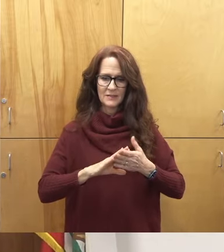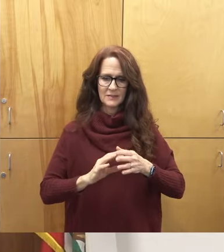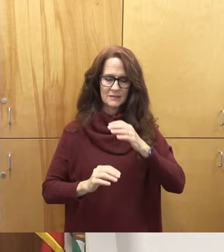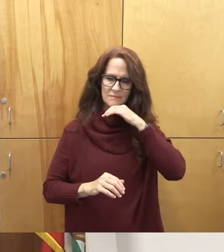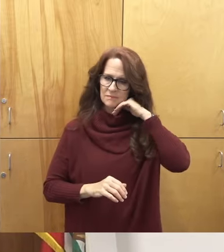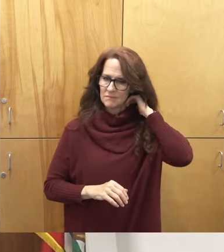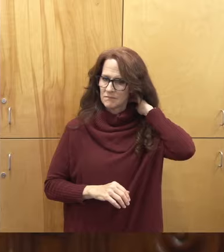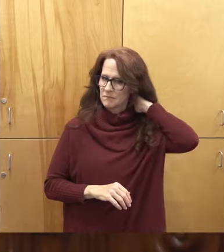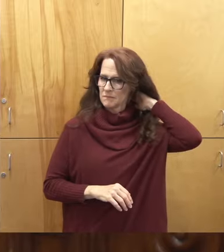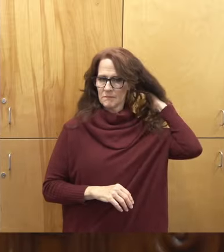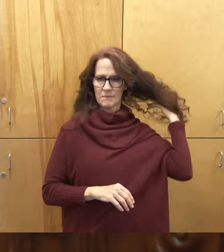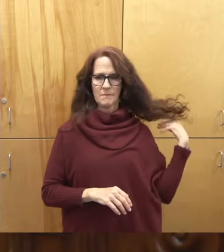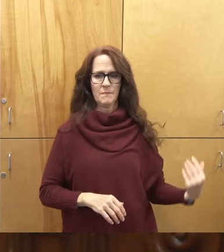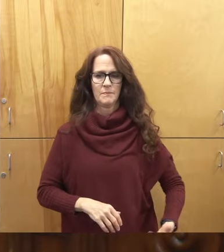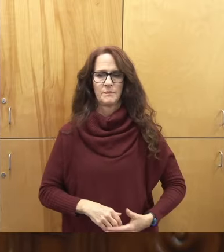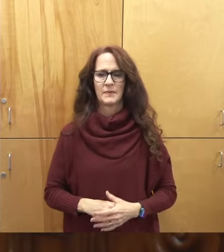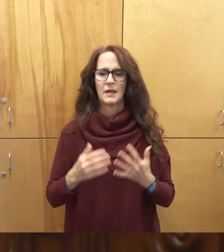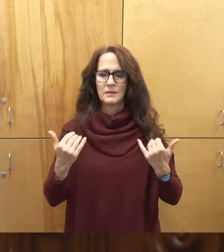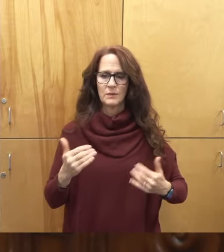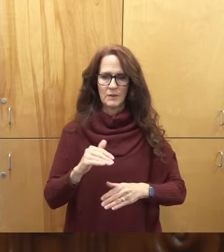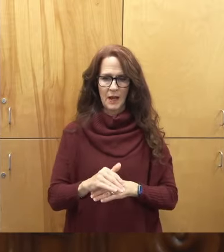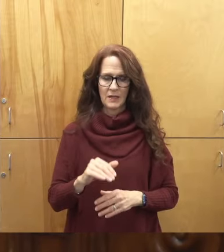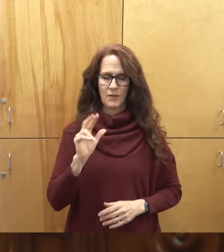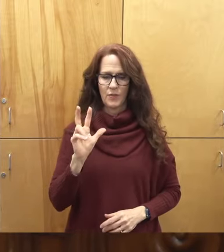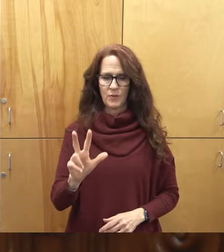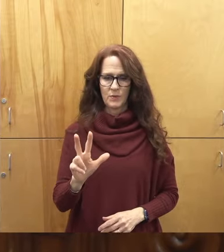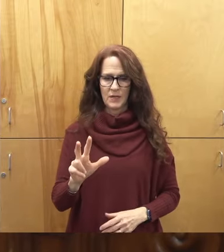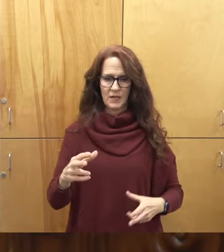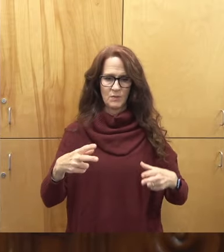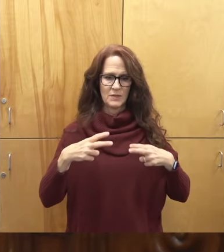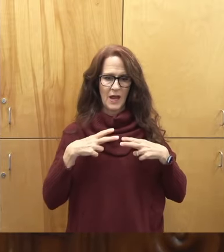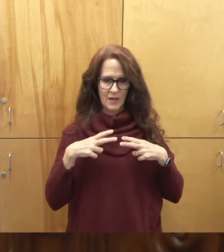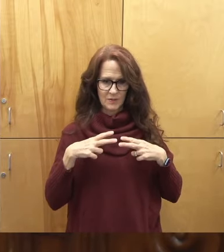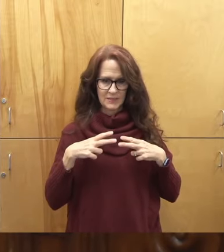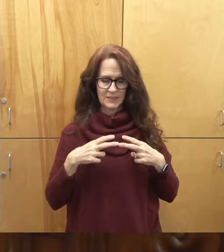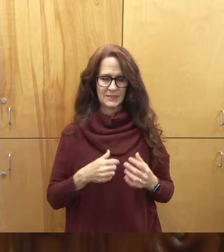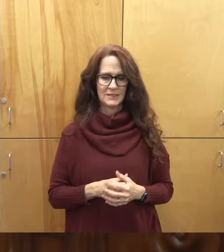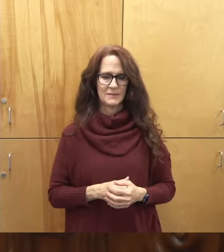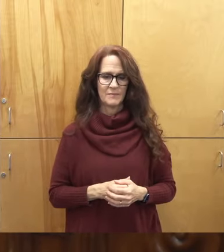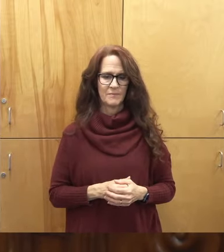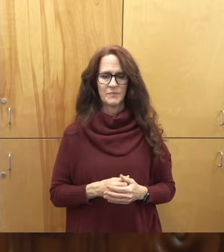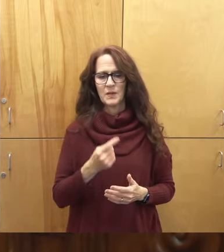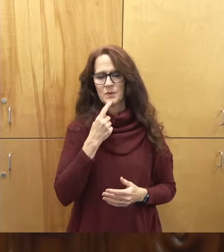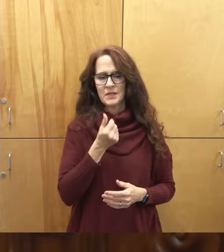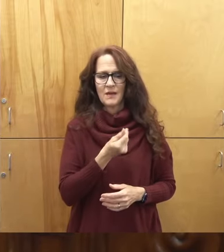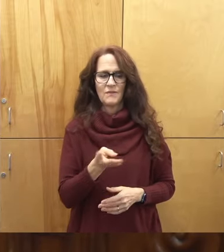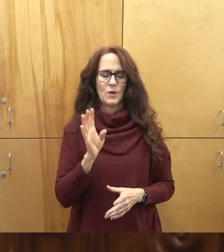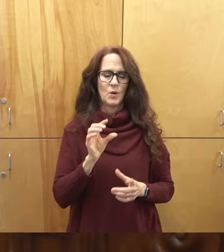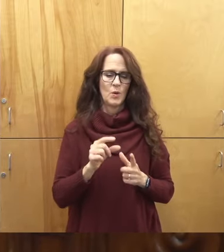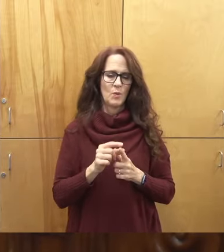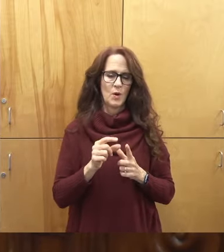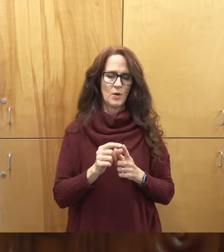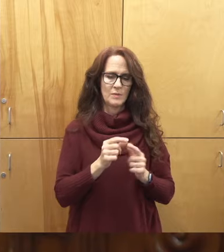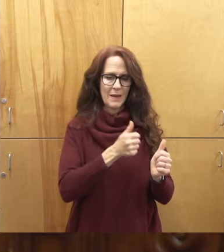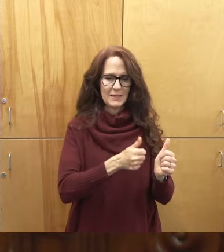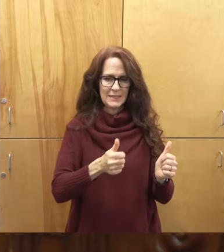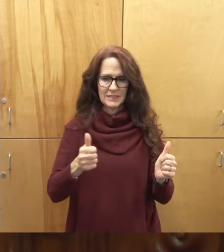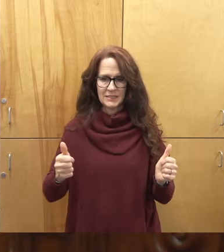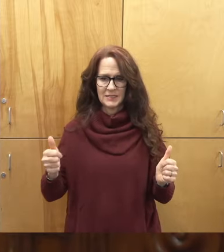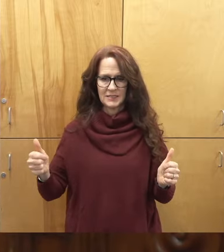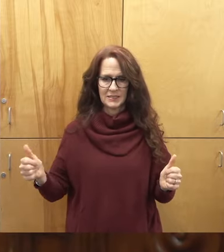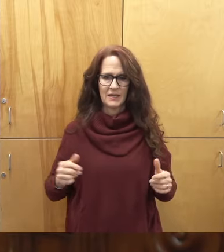So tonight we have three retirees. We will say a few words about each